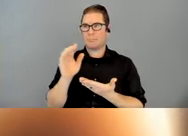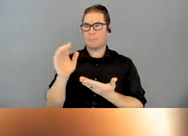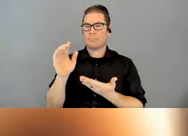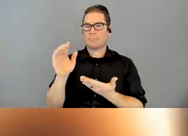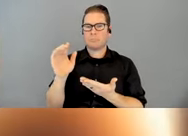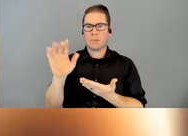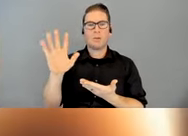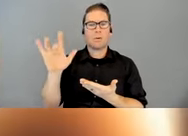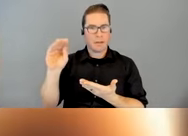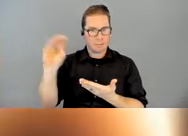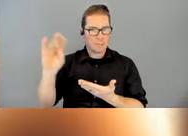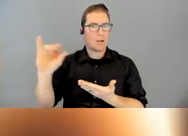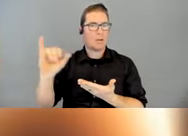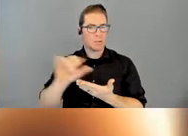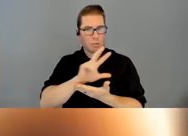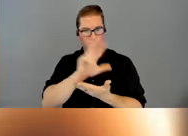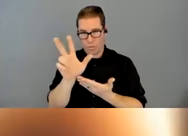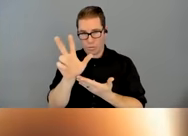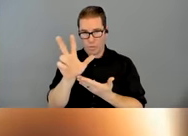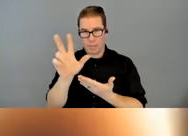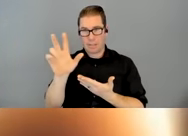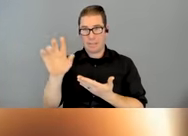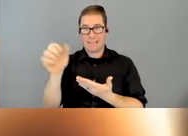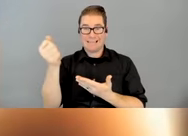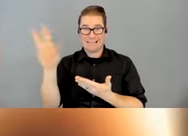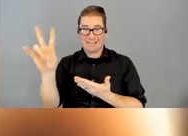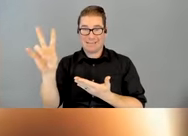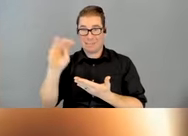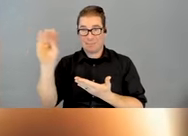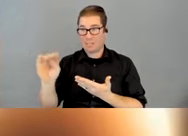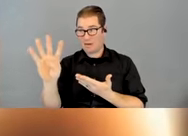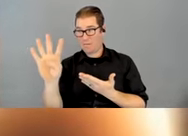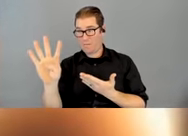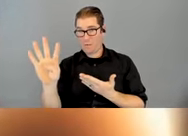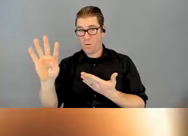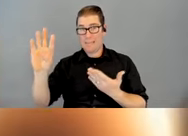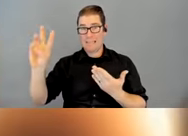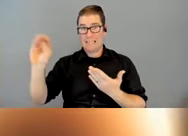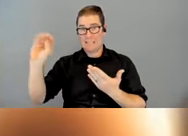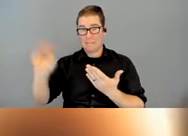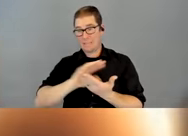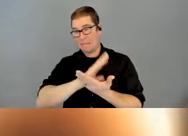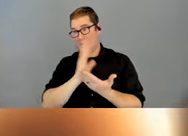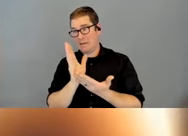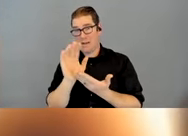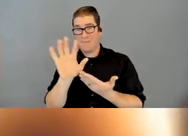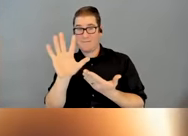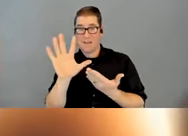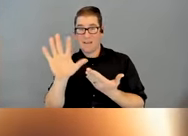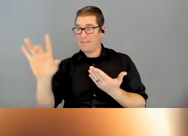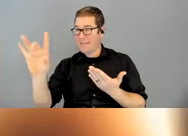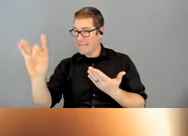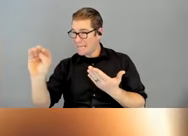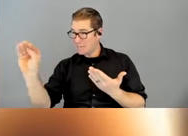3, 17% at 4, 6% at 5, and 8% at